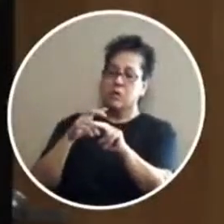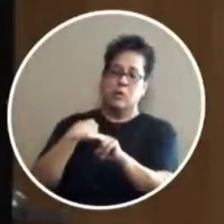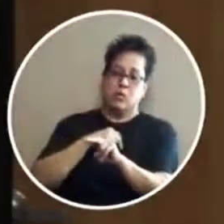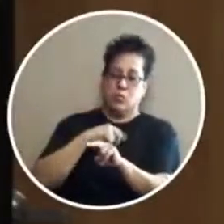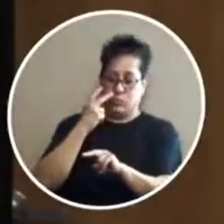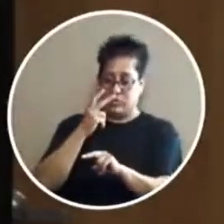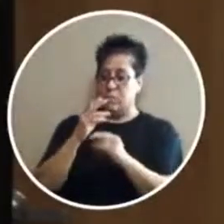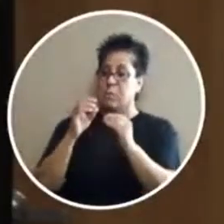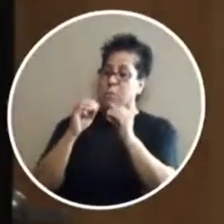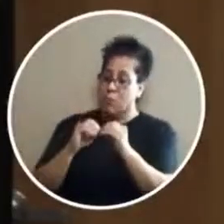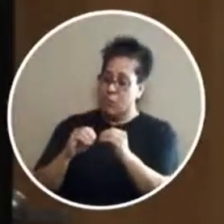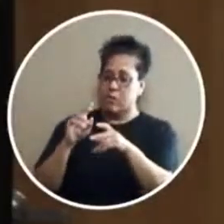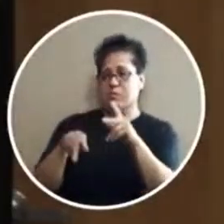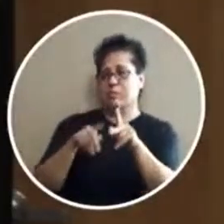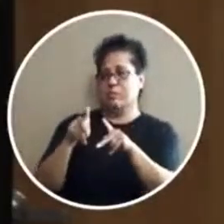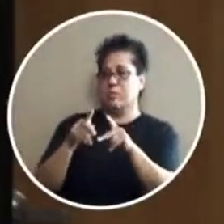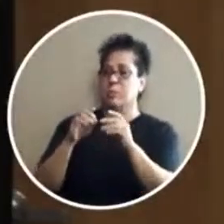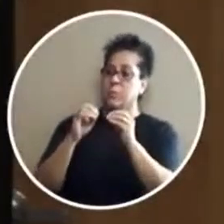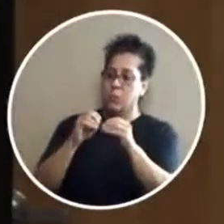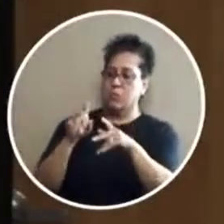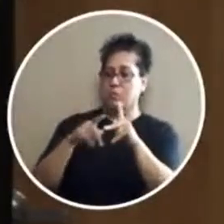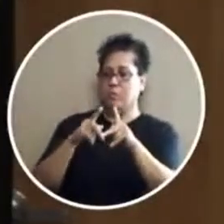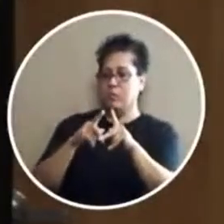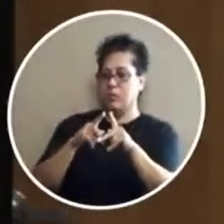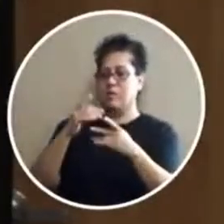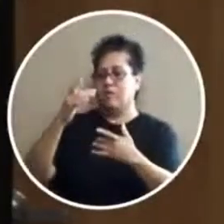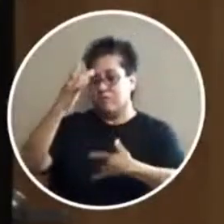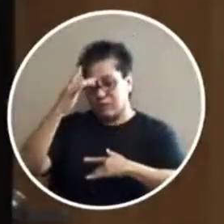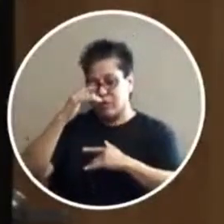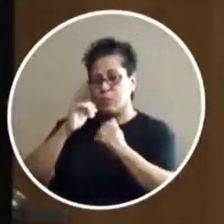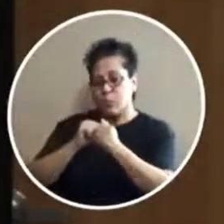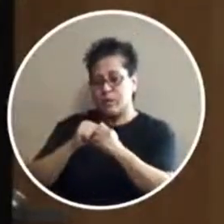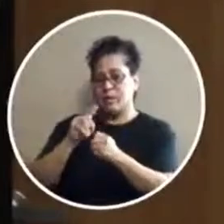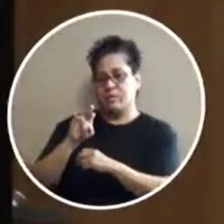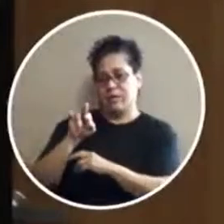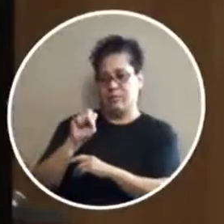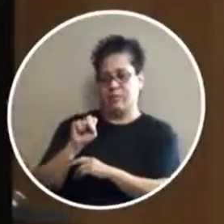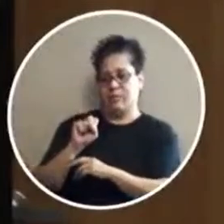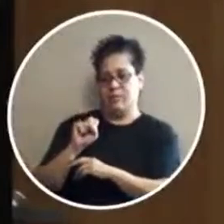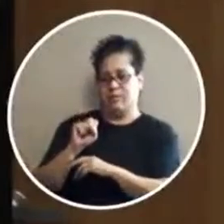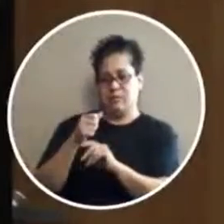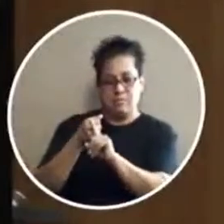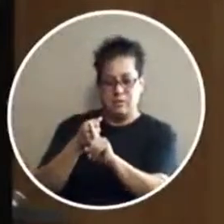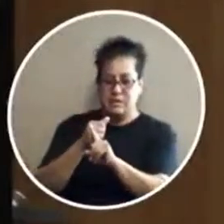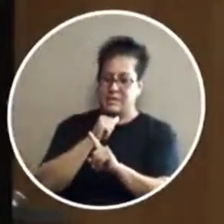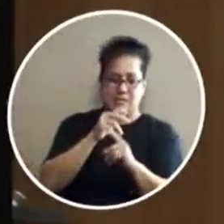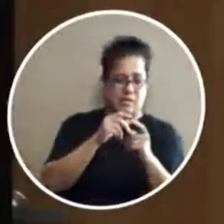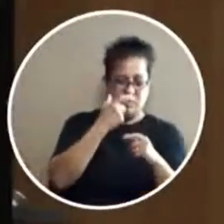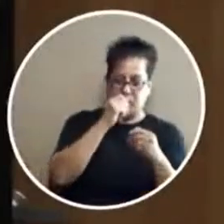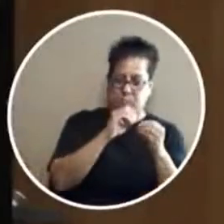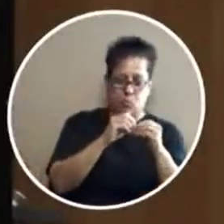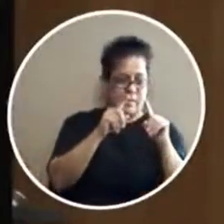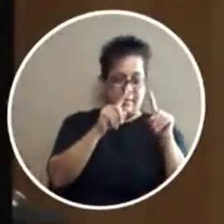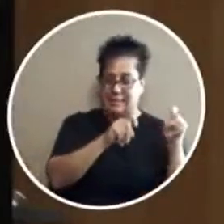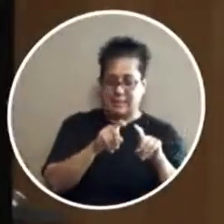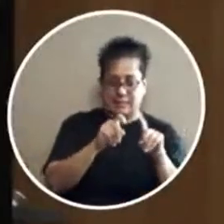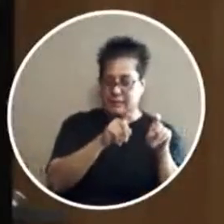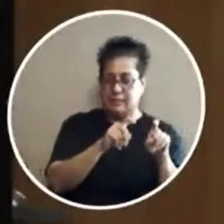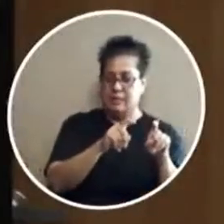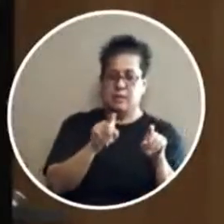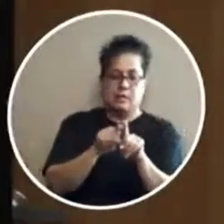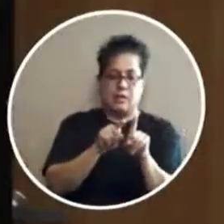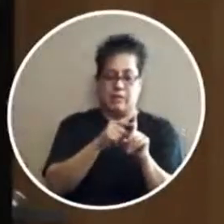more people, and more people are getting infected with the virus. So it's not the more testing that we're doing. Even